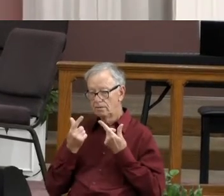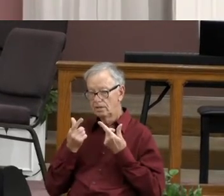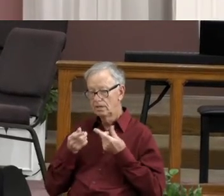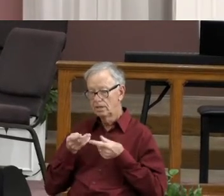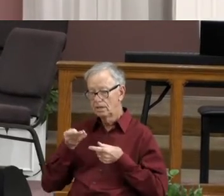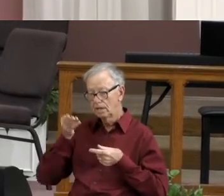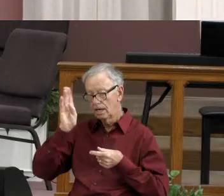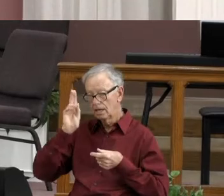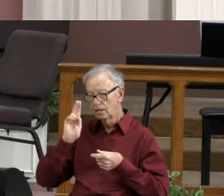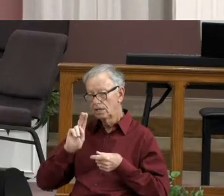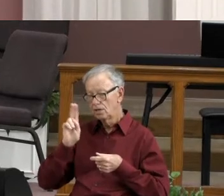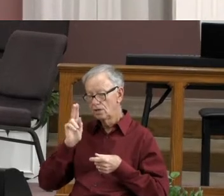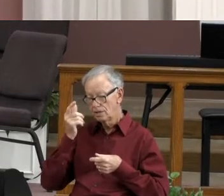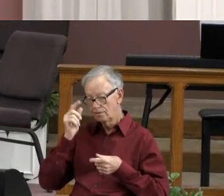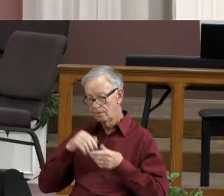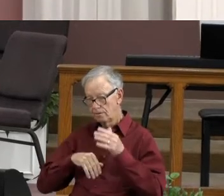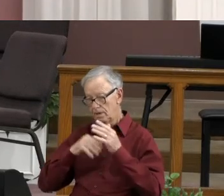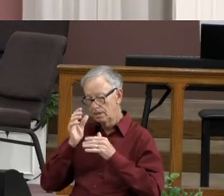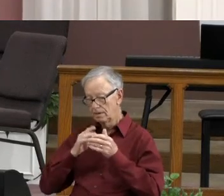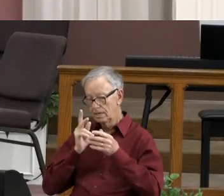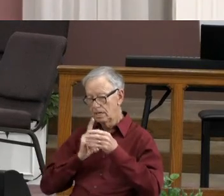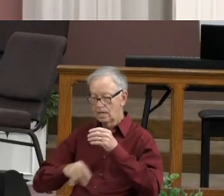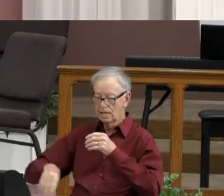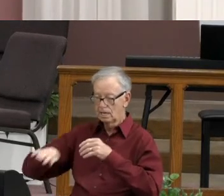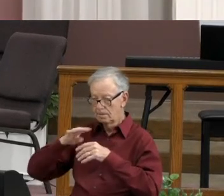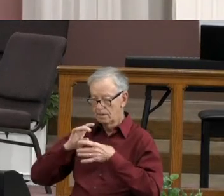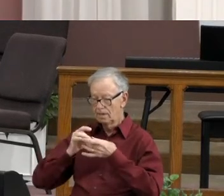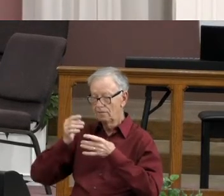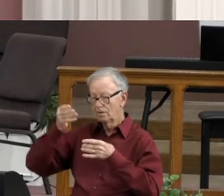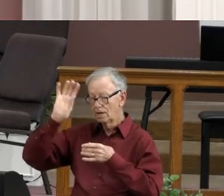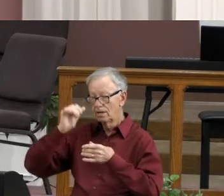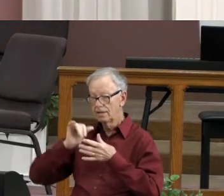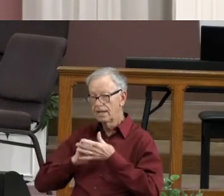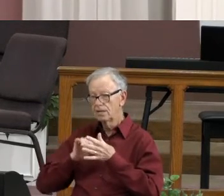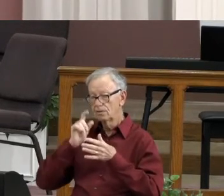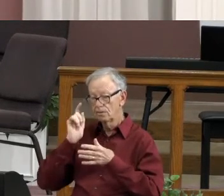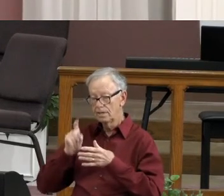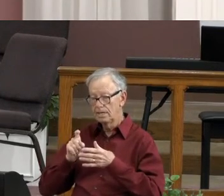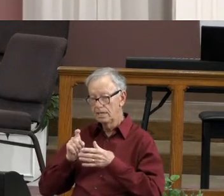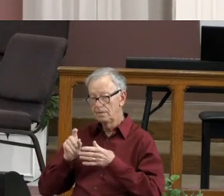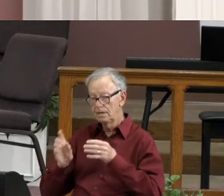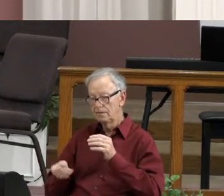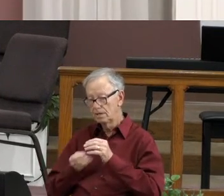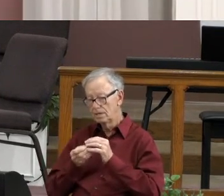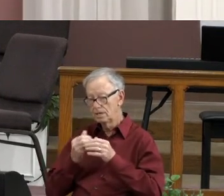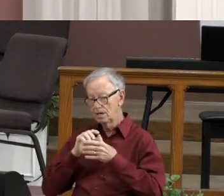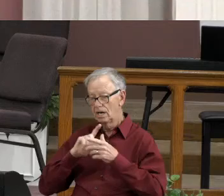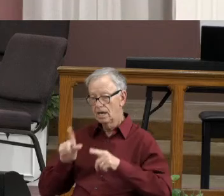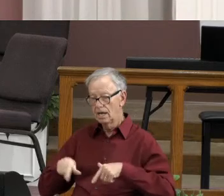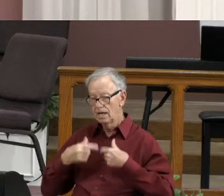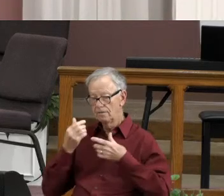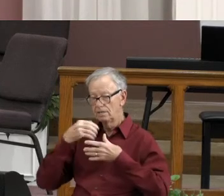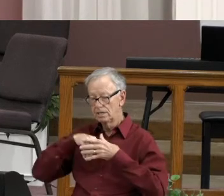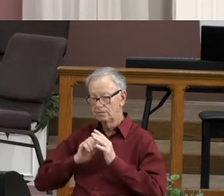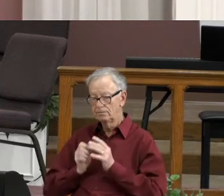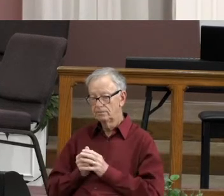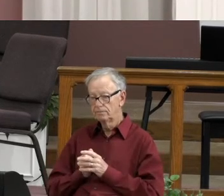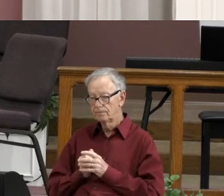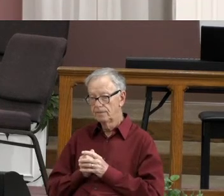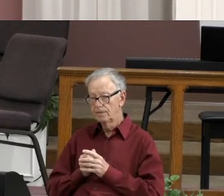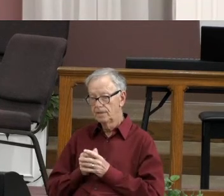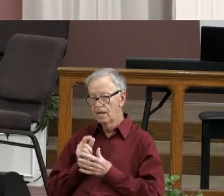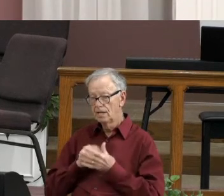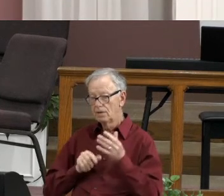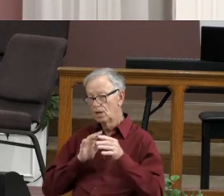God can use that for the building of the kingdom of God. That's what we need to be investing our lives in. That's what